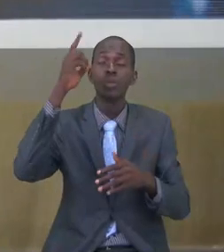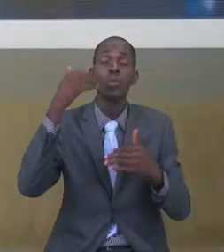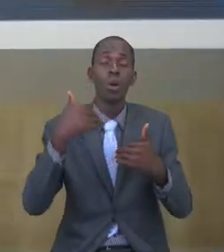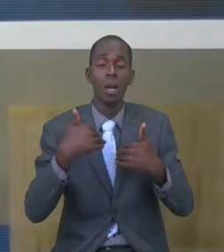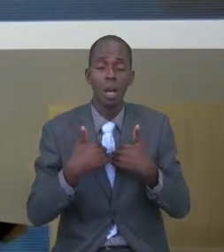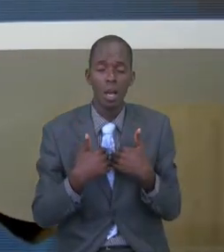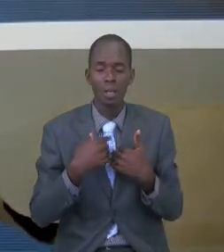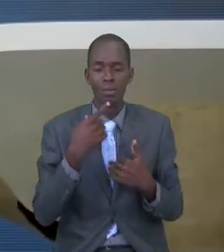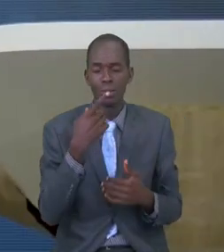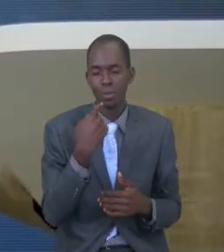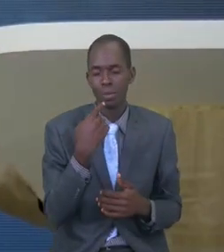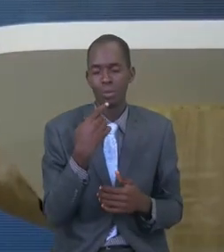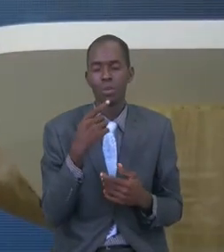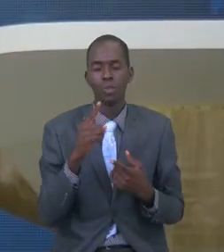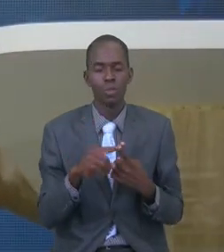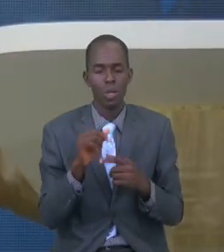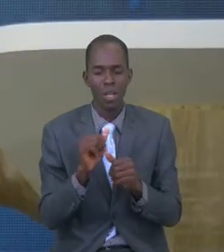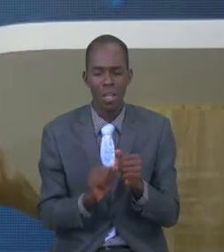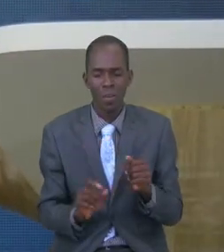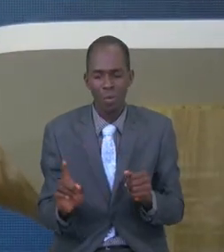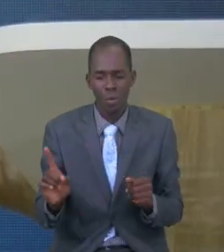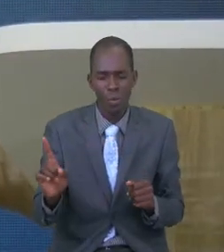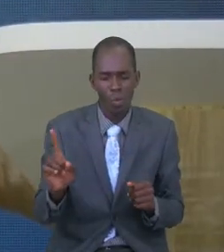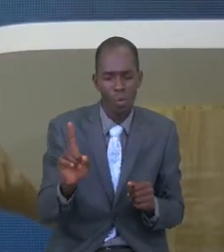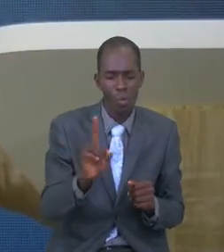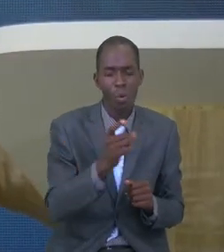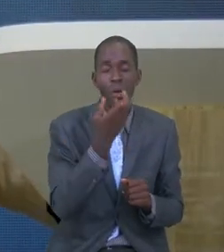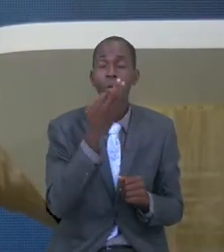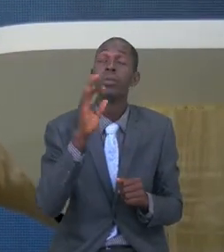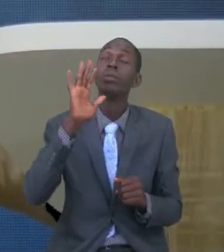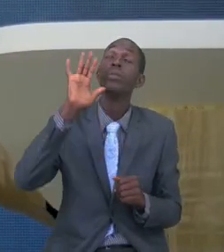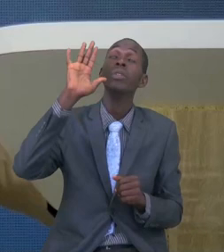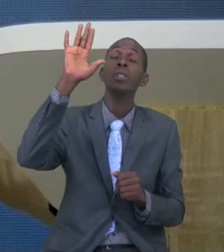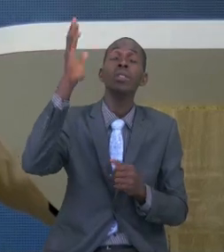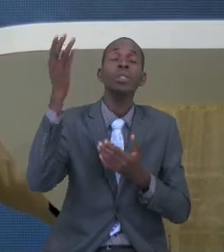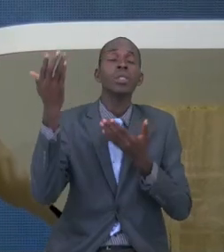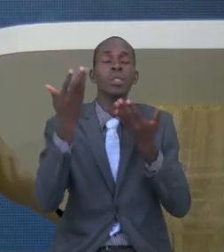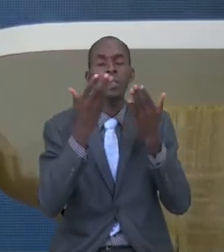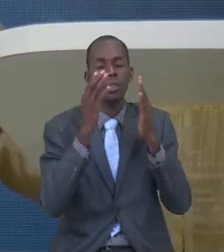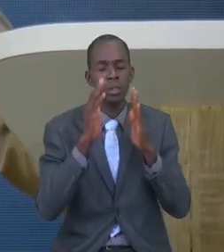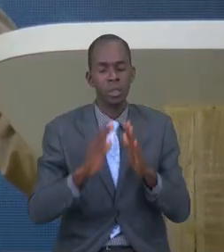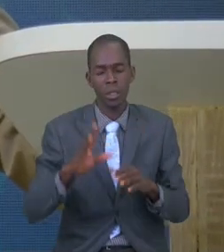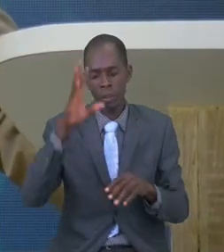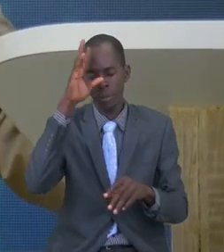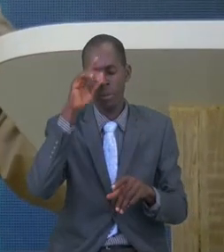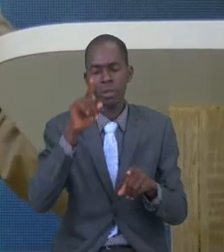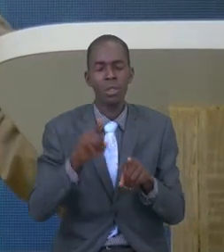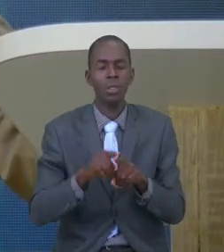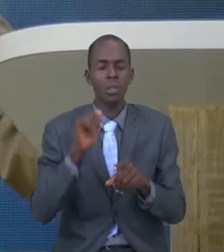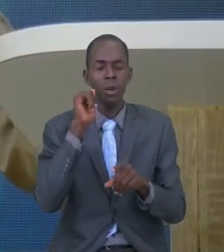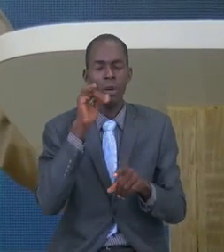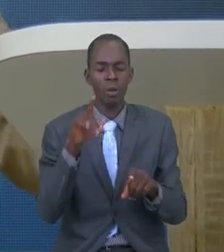spoken to every one of your servants, brother, sister,